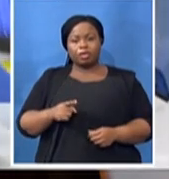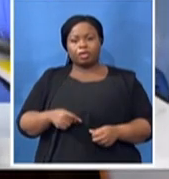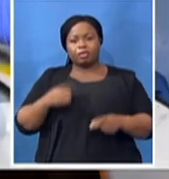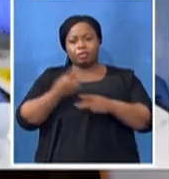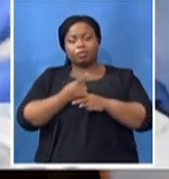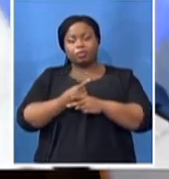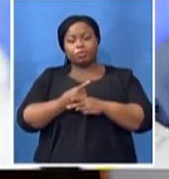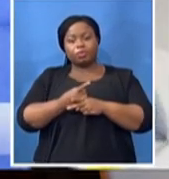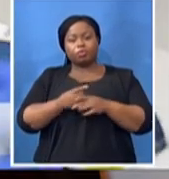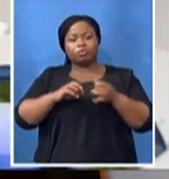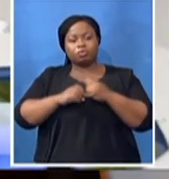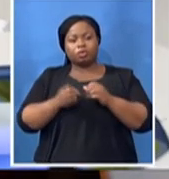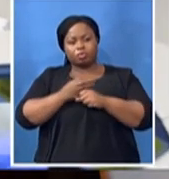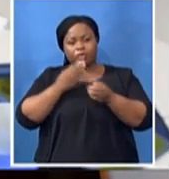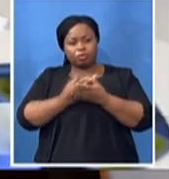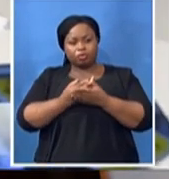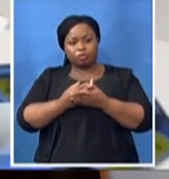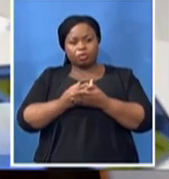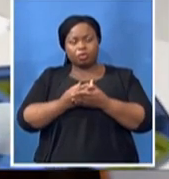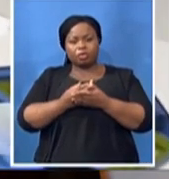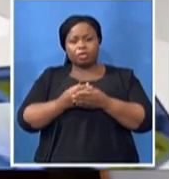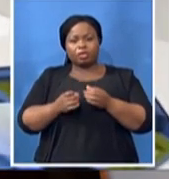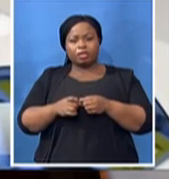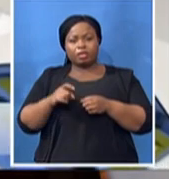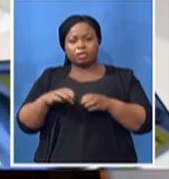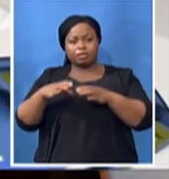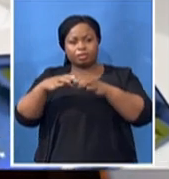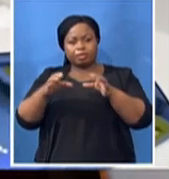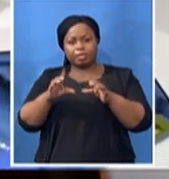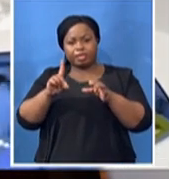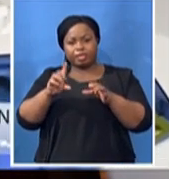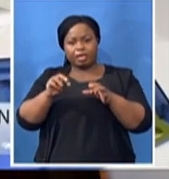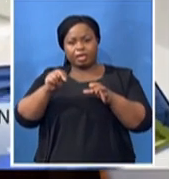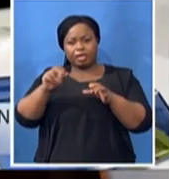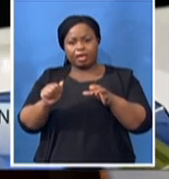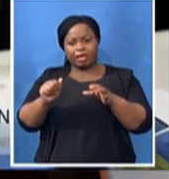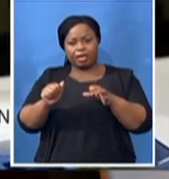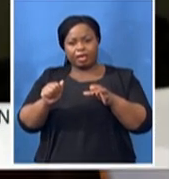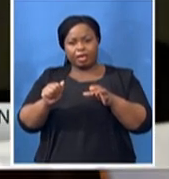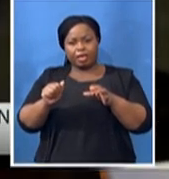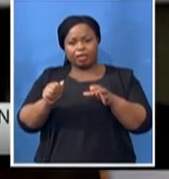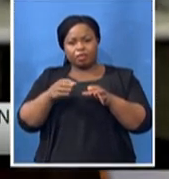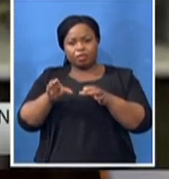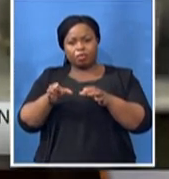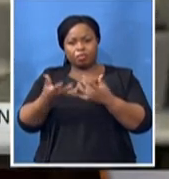reagents as well as the DNA molecules combine properly.